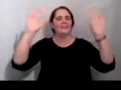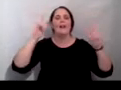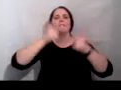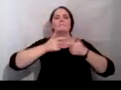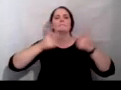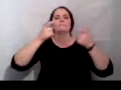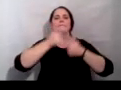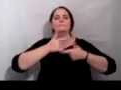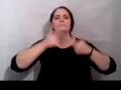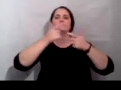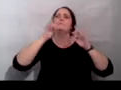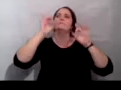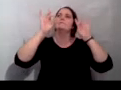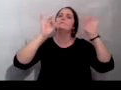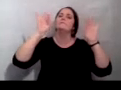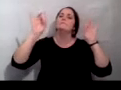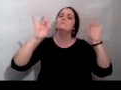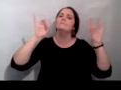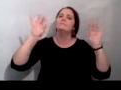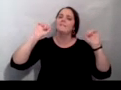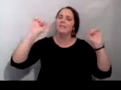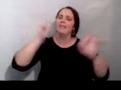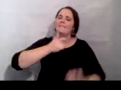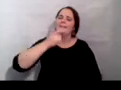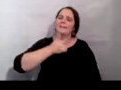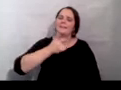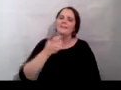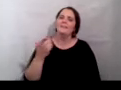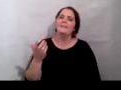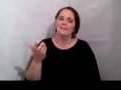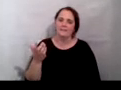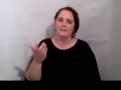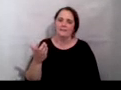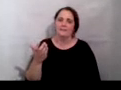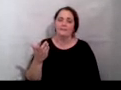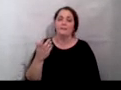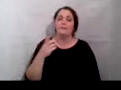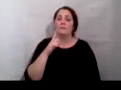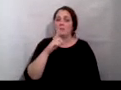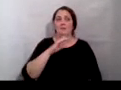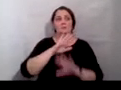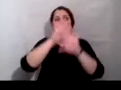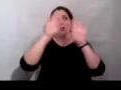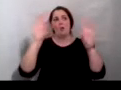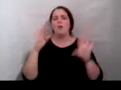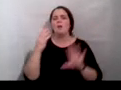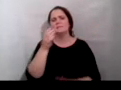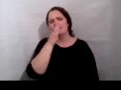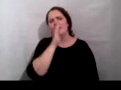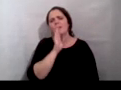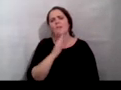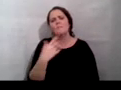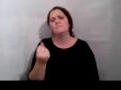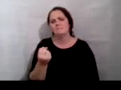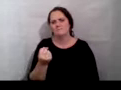laughing at the people on country or with them. And the sky also has sadness in